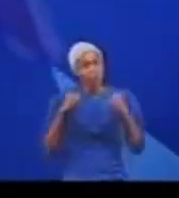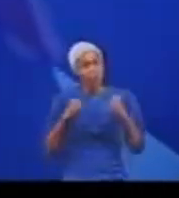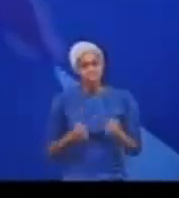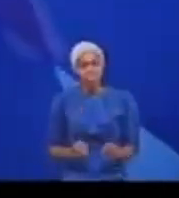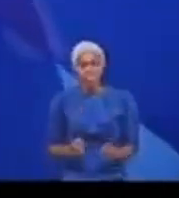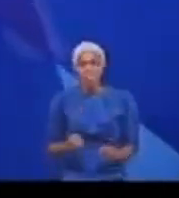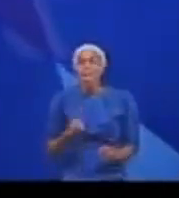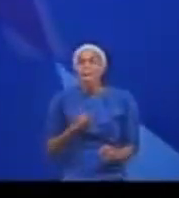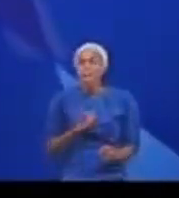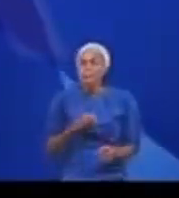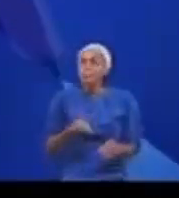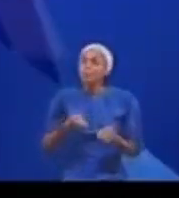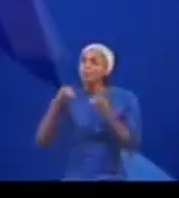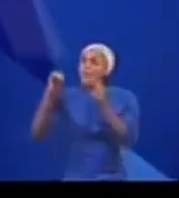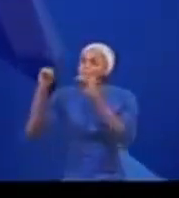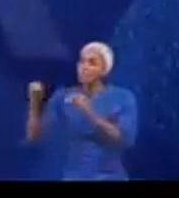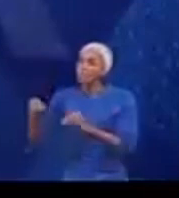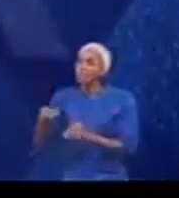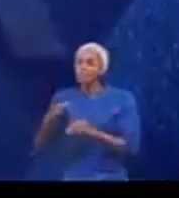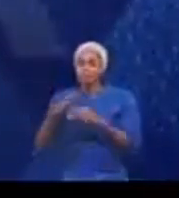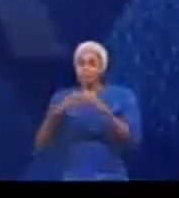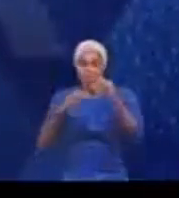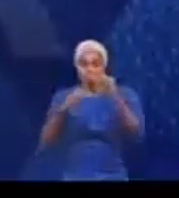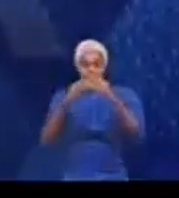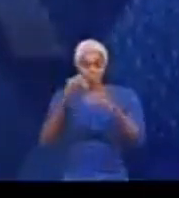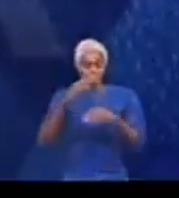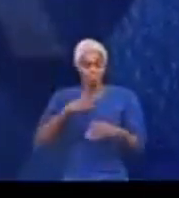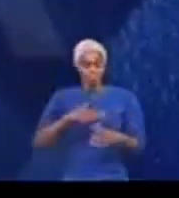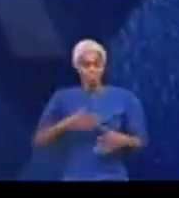held by my own strength.